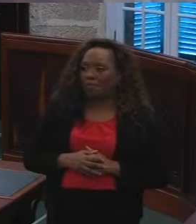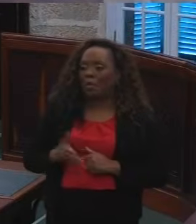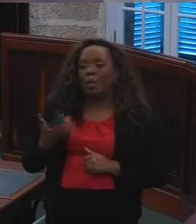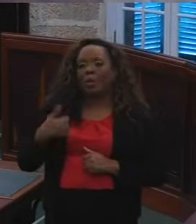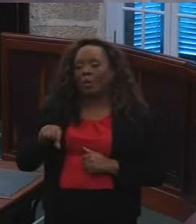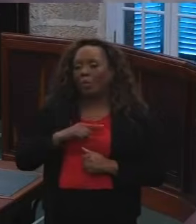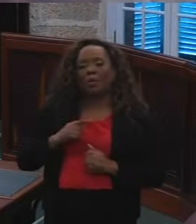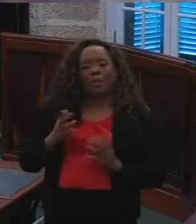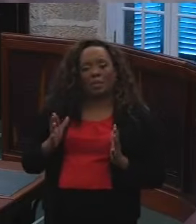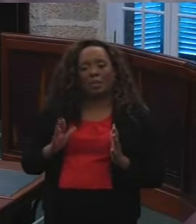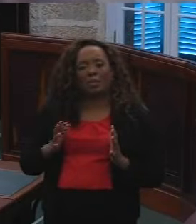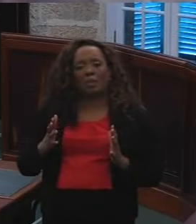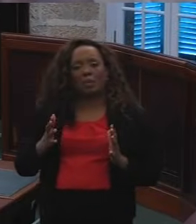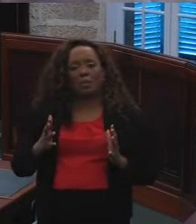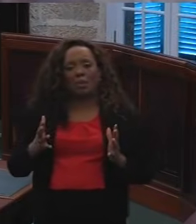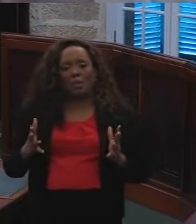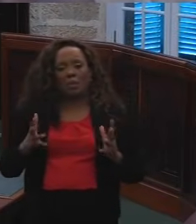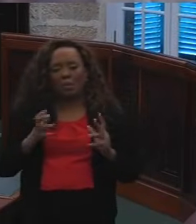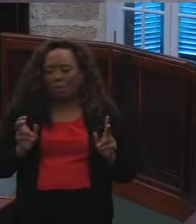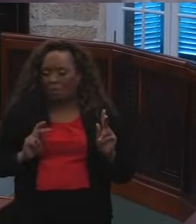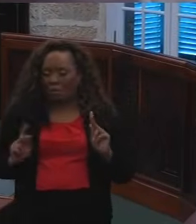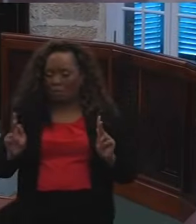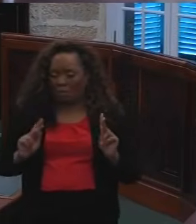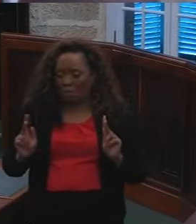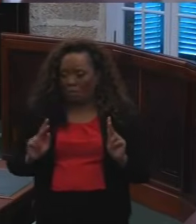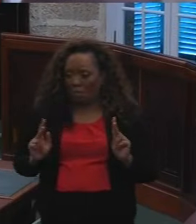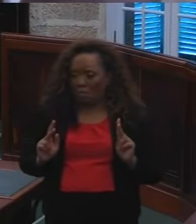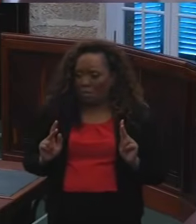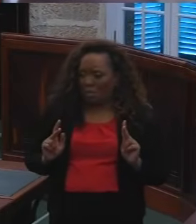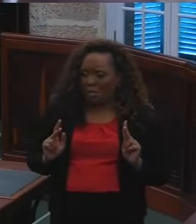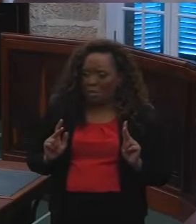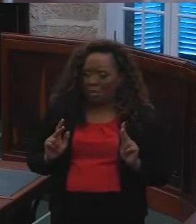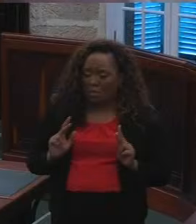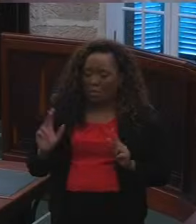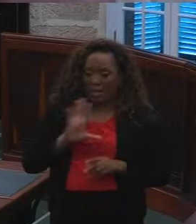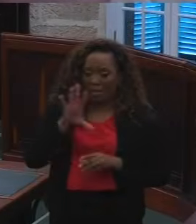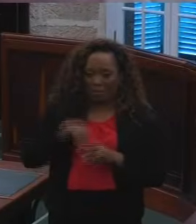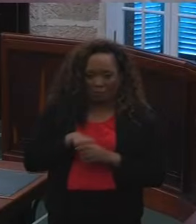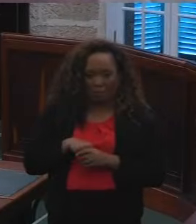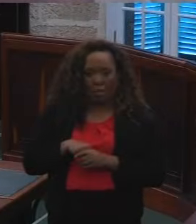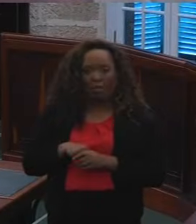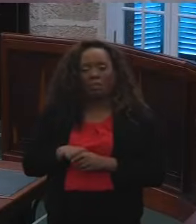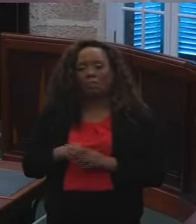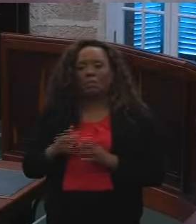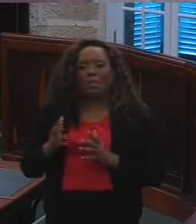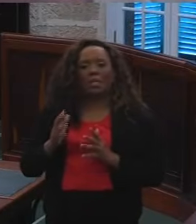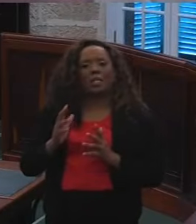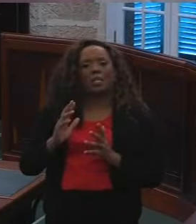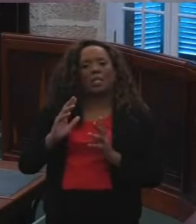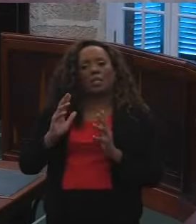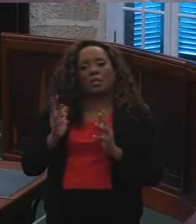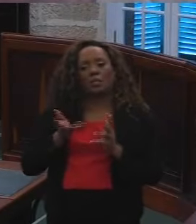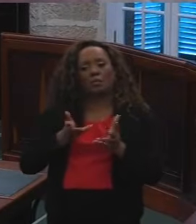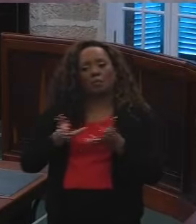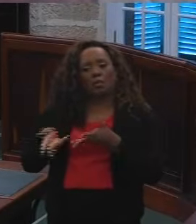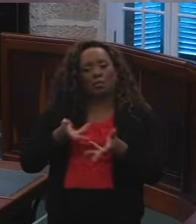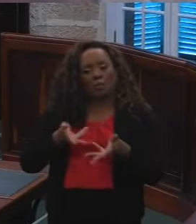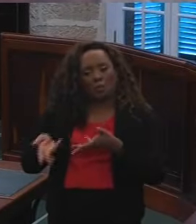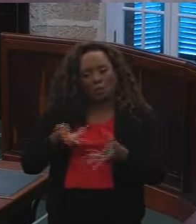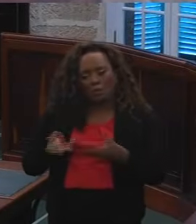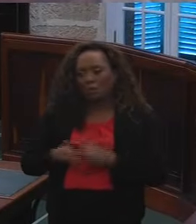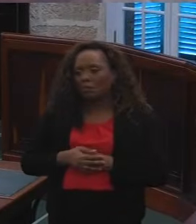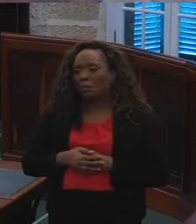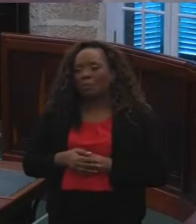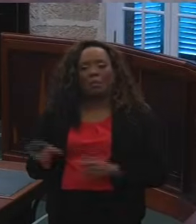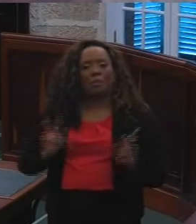saying that we must bring persons in as part of the conversation in a holistic way as it relates to the right and